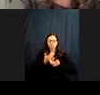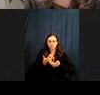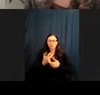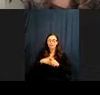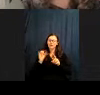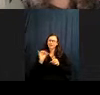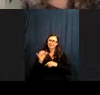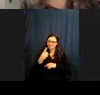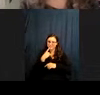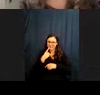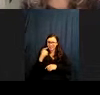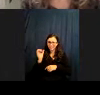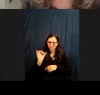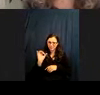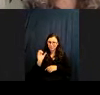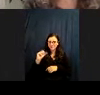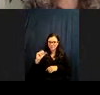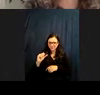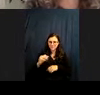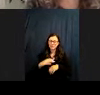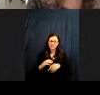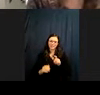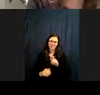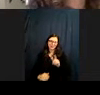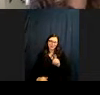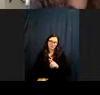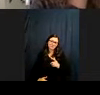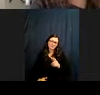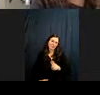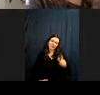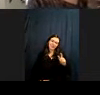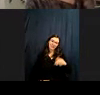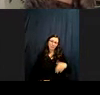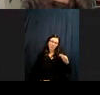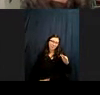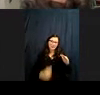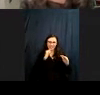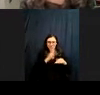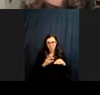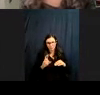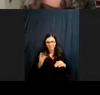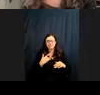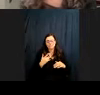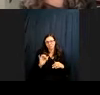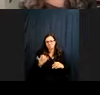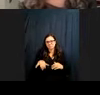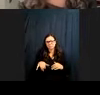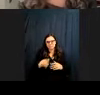you're saying, they line up on the left-hand side and not on the right. That's usually the form.